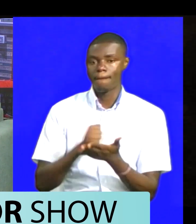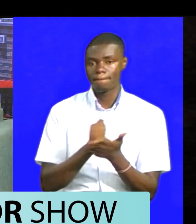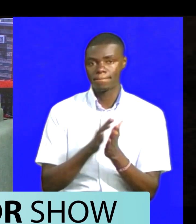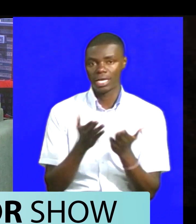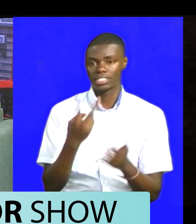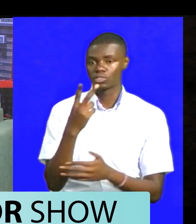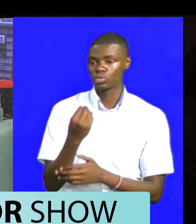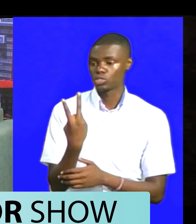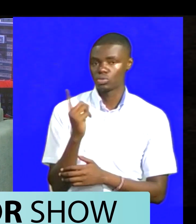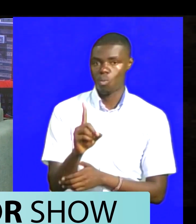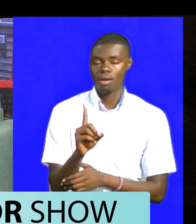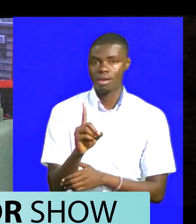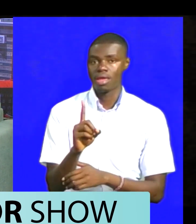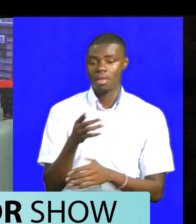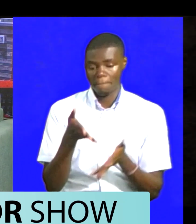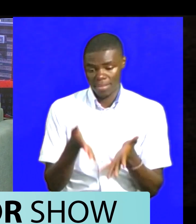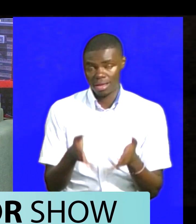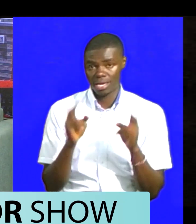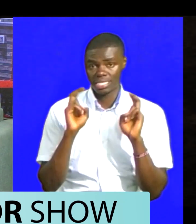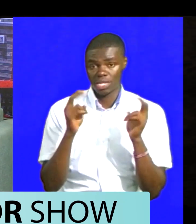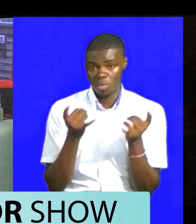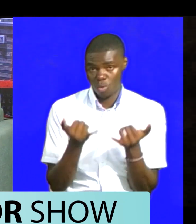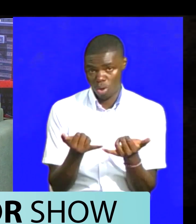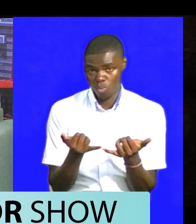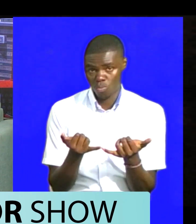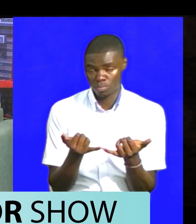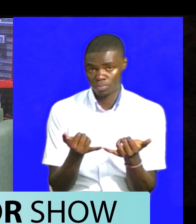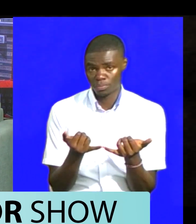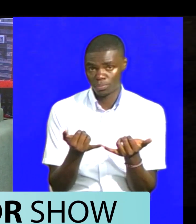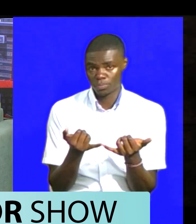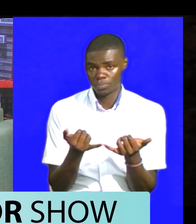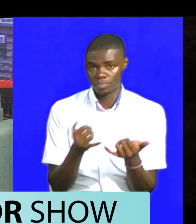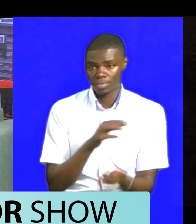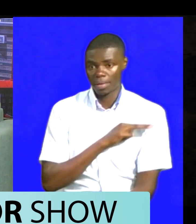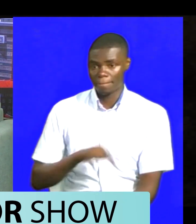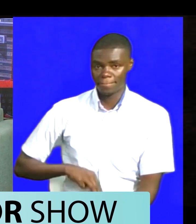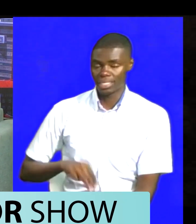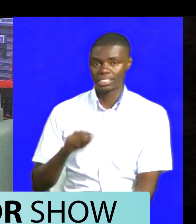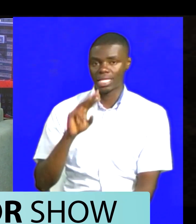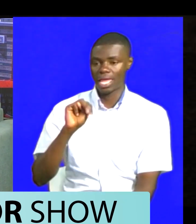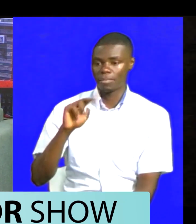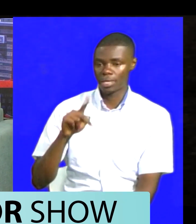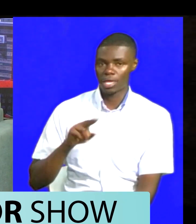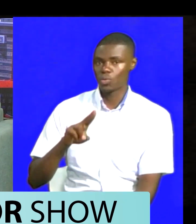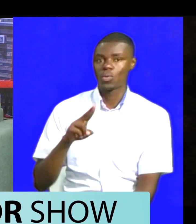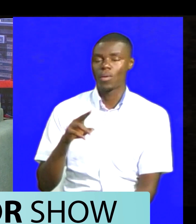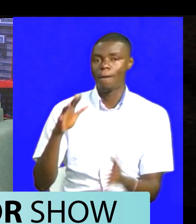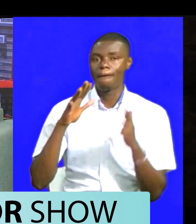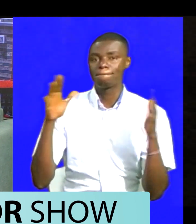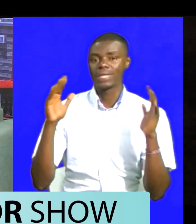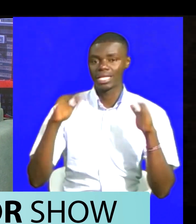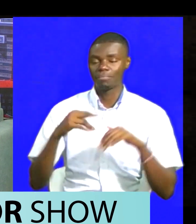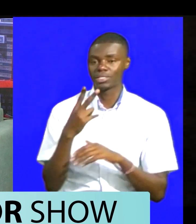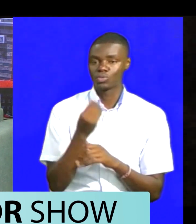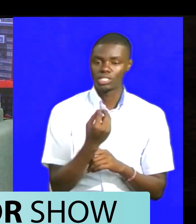2021. Yeah, and my current title right now is Miss MKU Main Campus